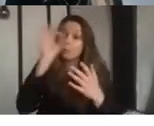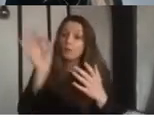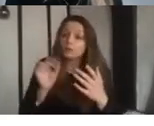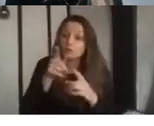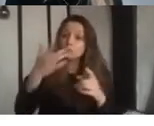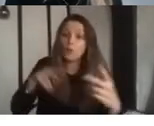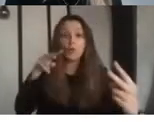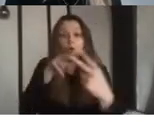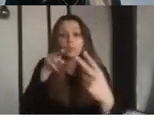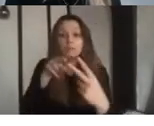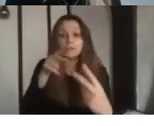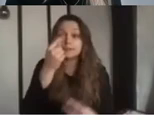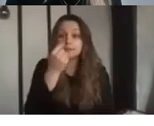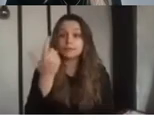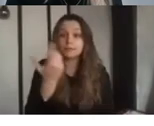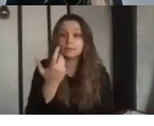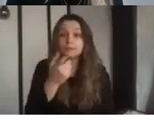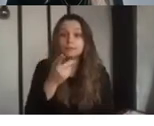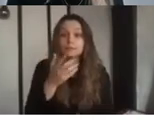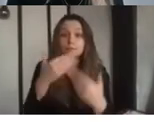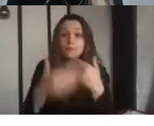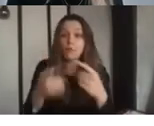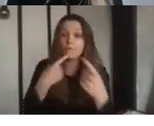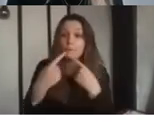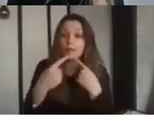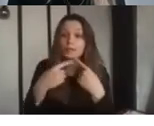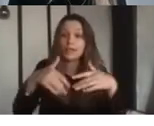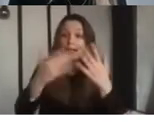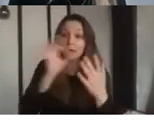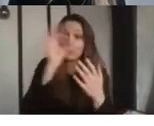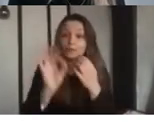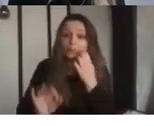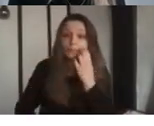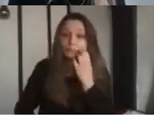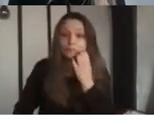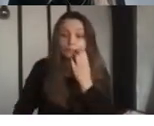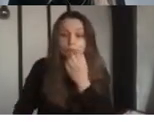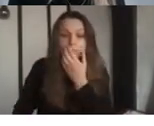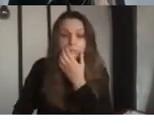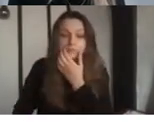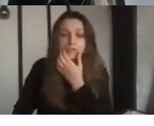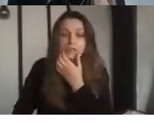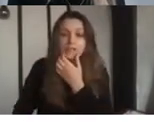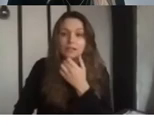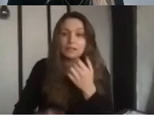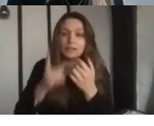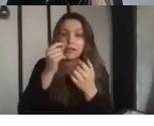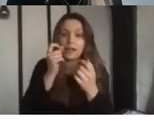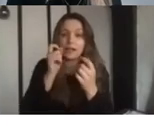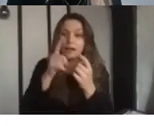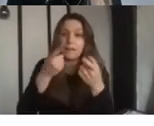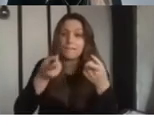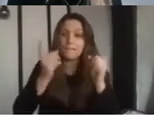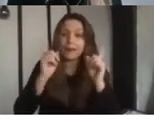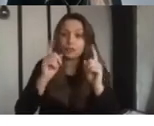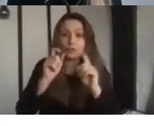to perhaps gain a bit more information, if you have any questions, then you can email section manager and the email